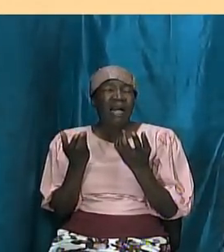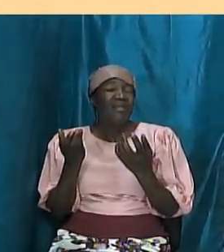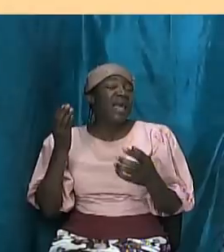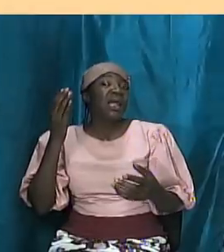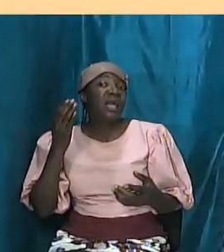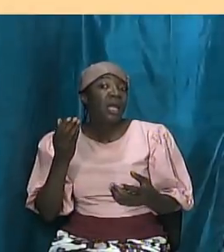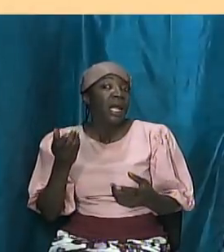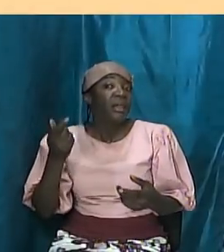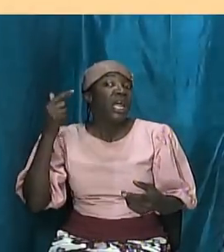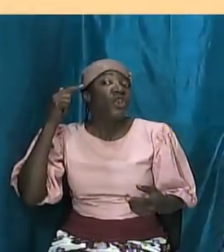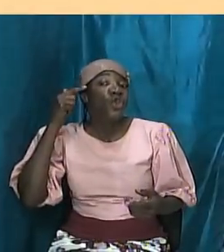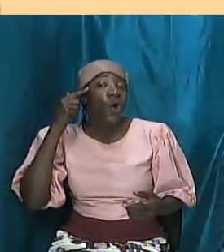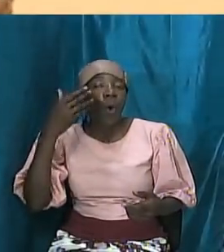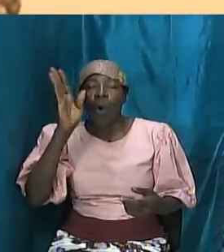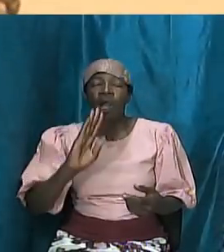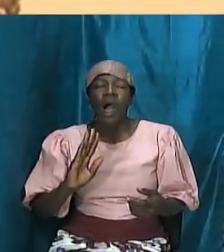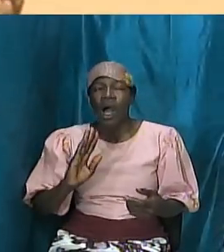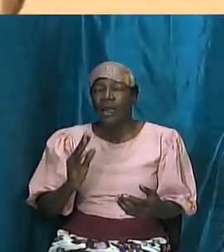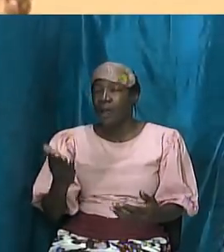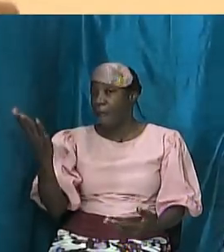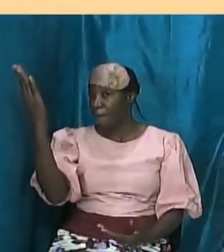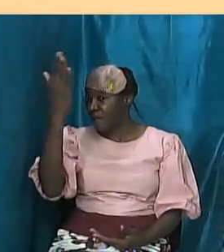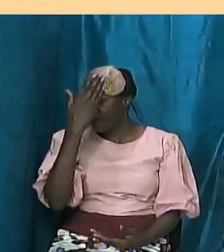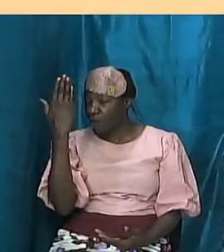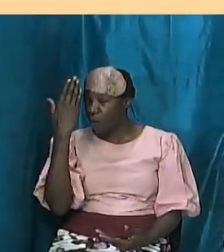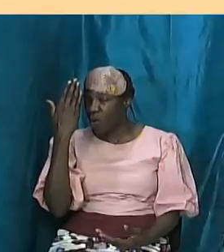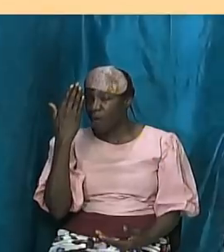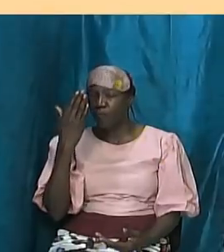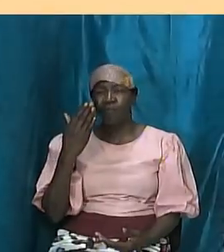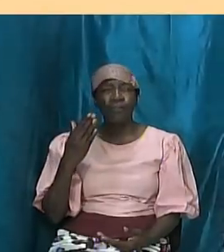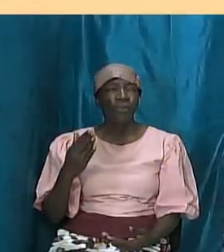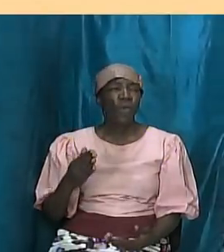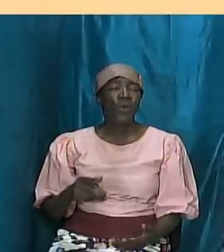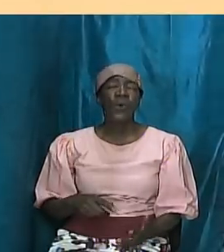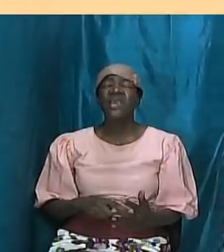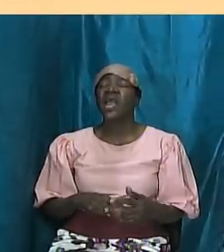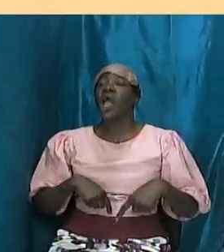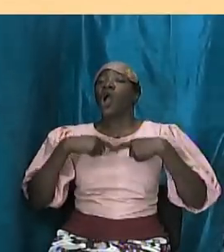become exposed to the university system, to the